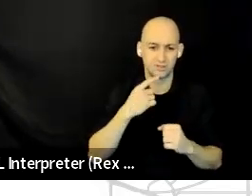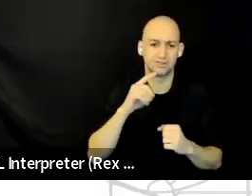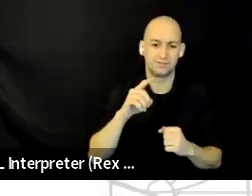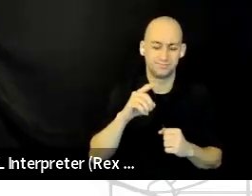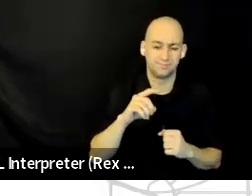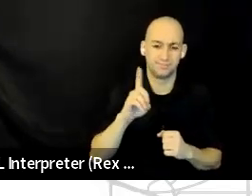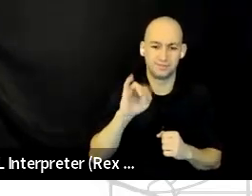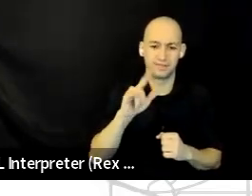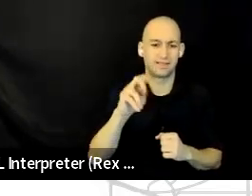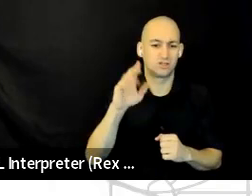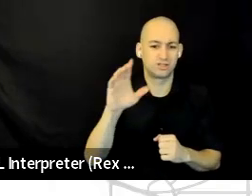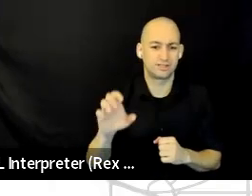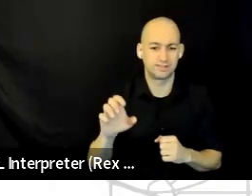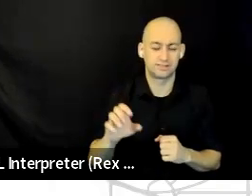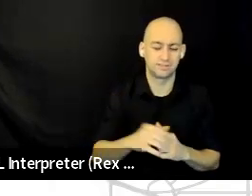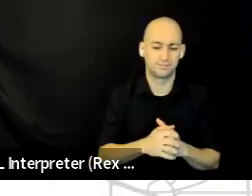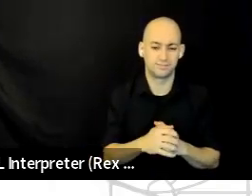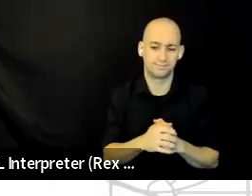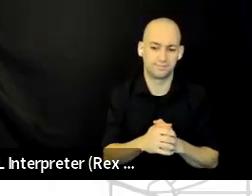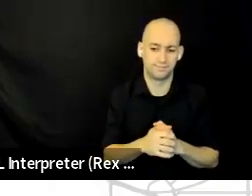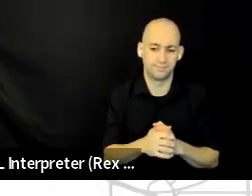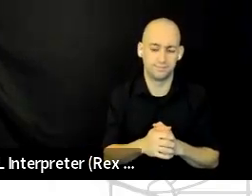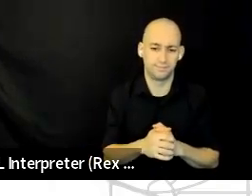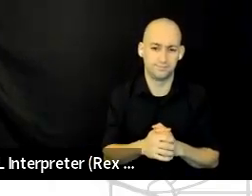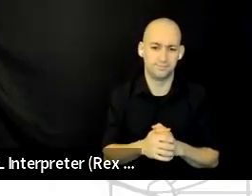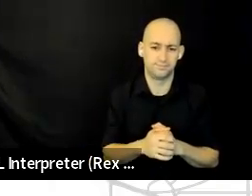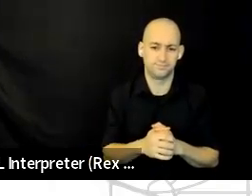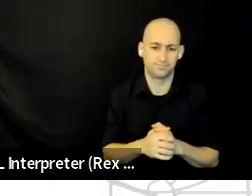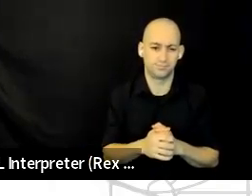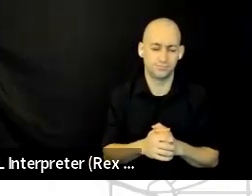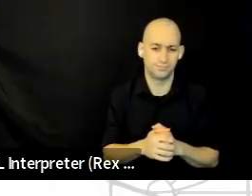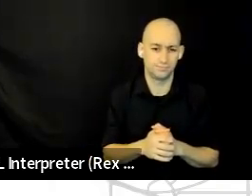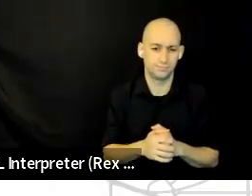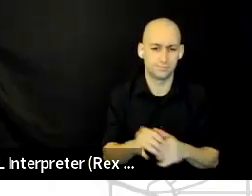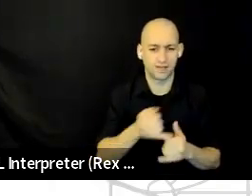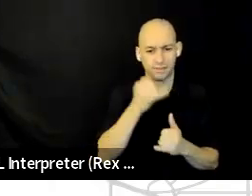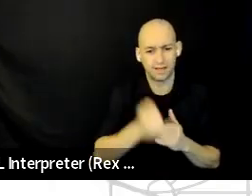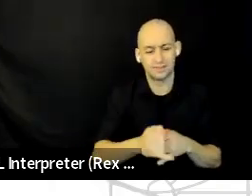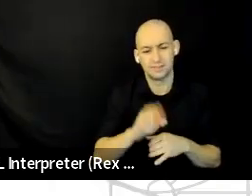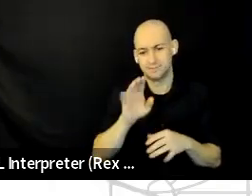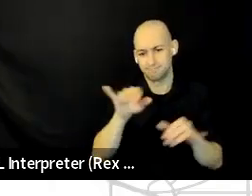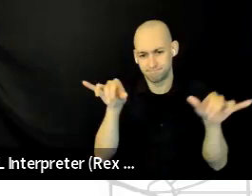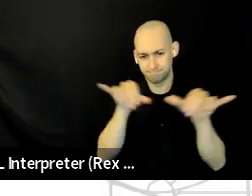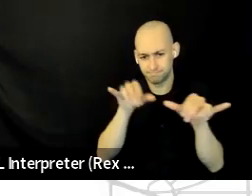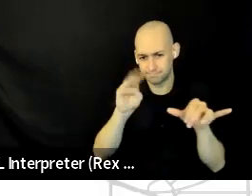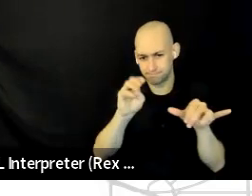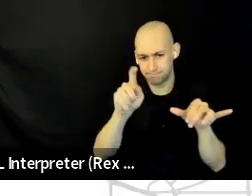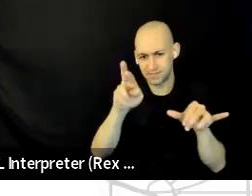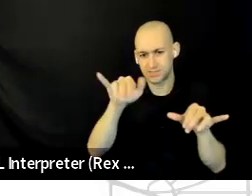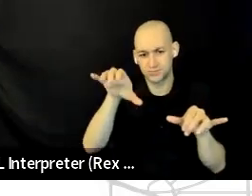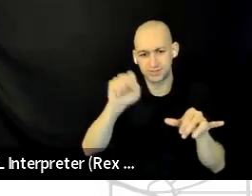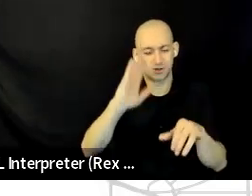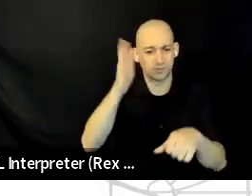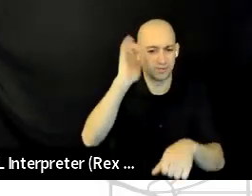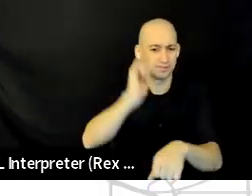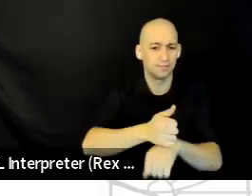as the CSIS methodology is applied to various projects. Lastly, the metrics will establish a